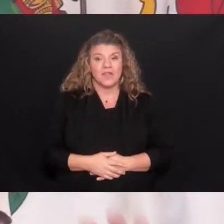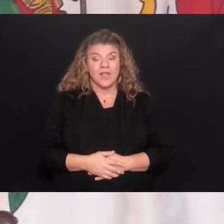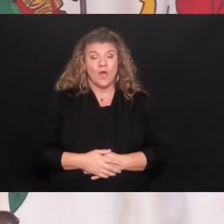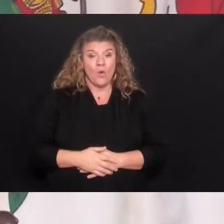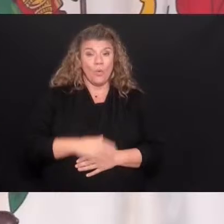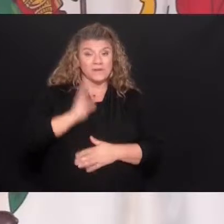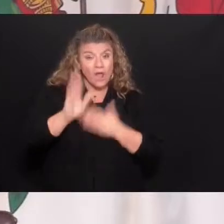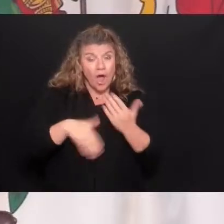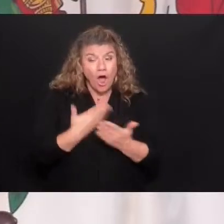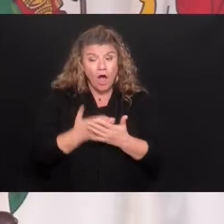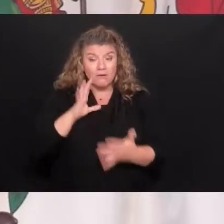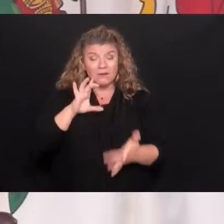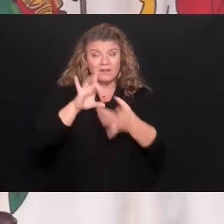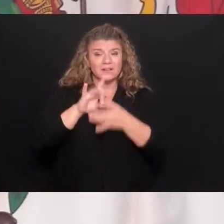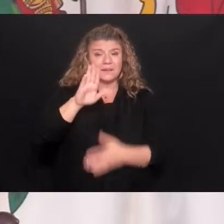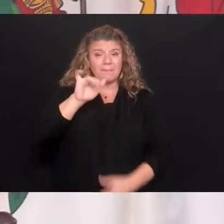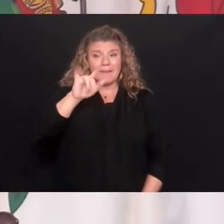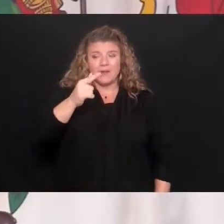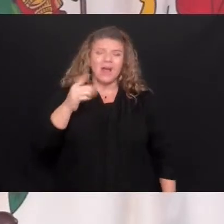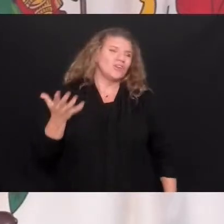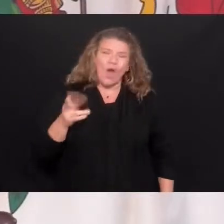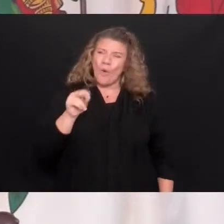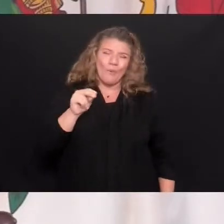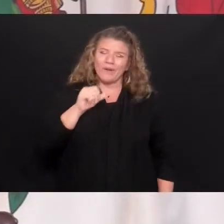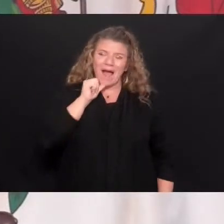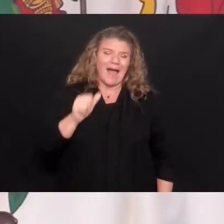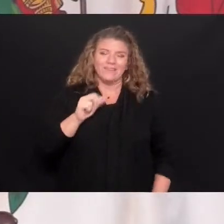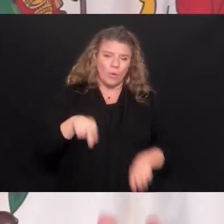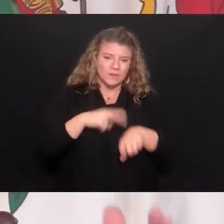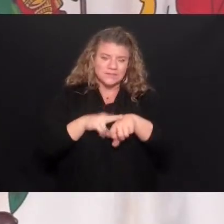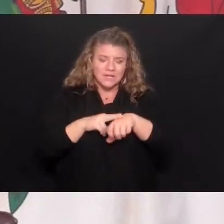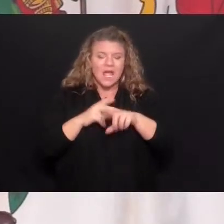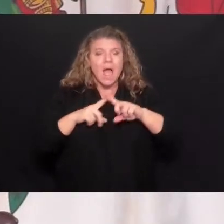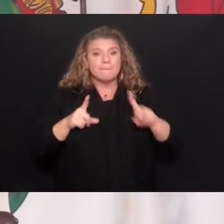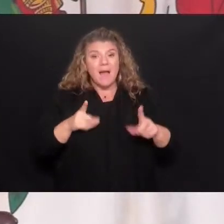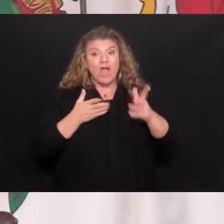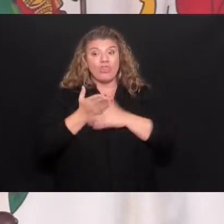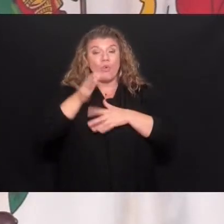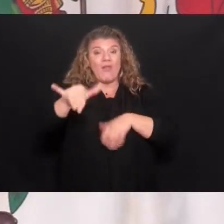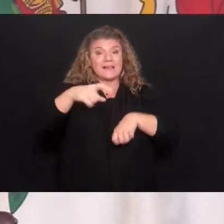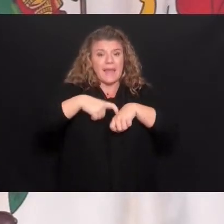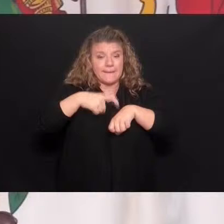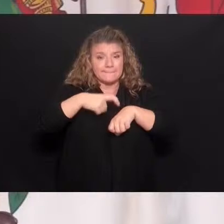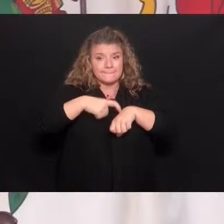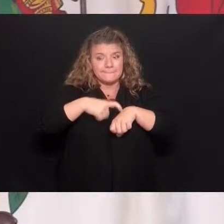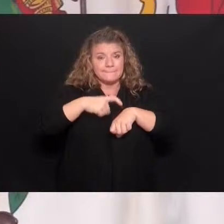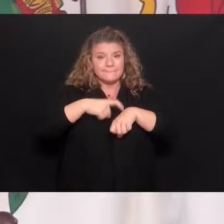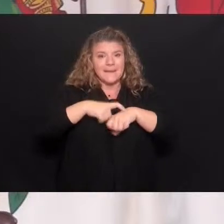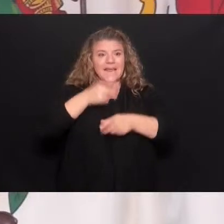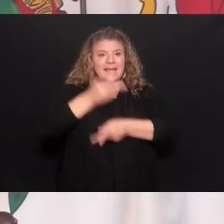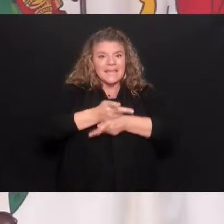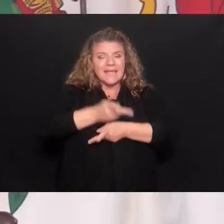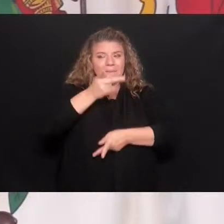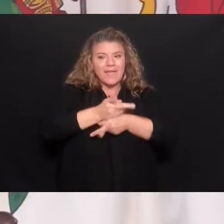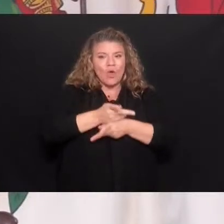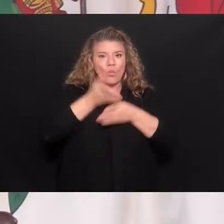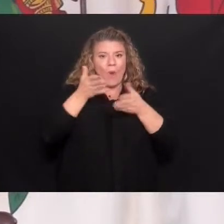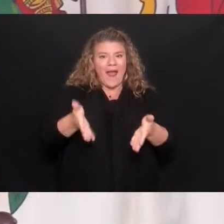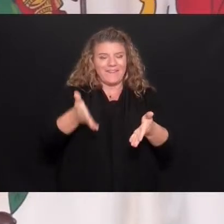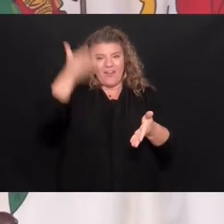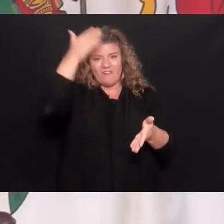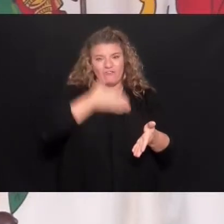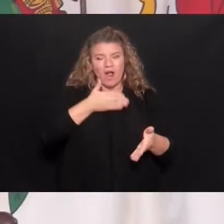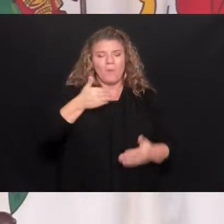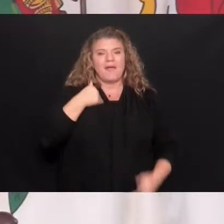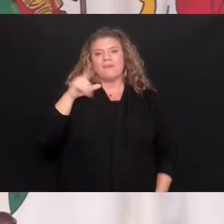to the baby dog stuff? Well, of course not. Of course not. But through that time, keeping it right in front of everybody, we